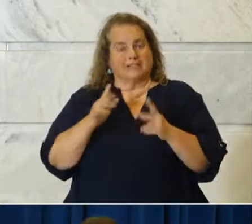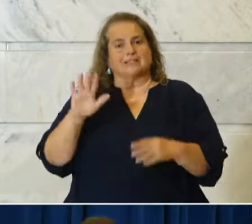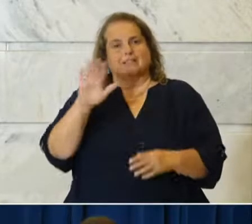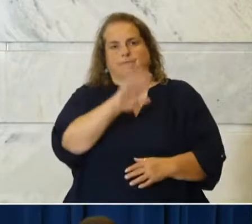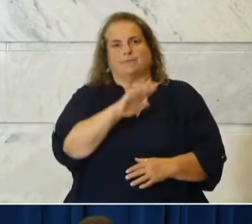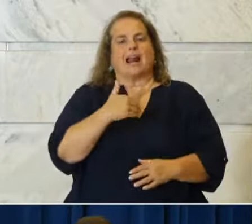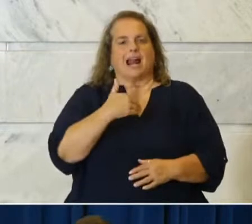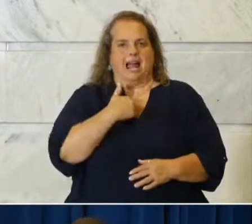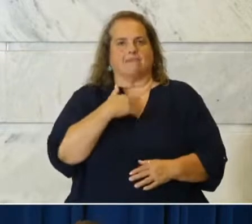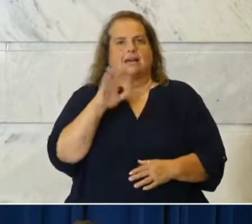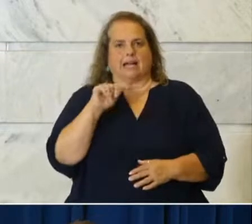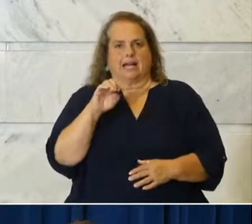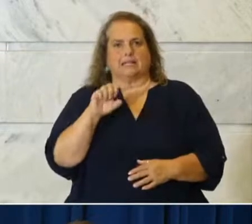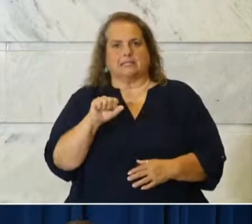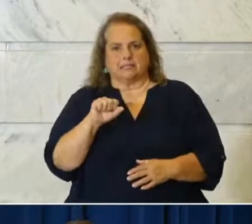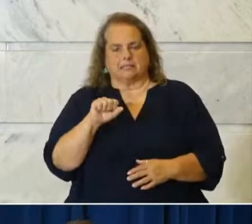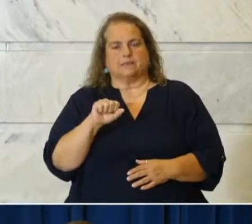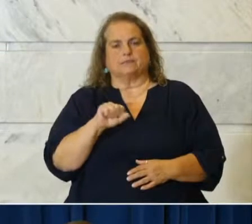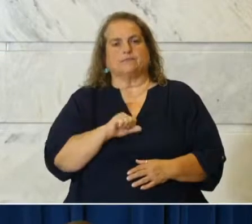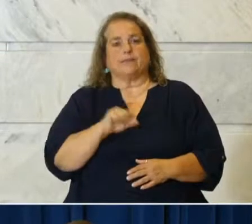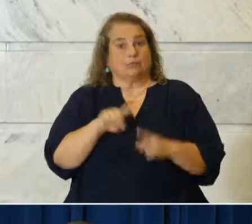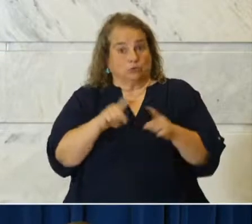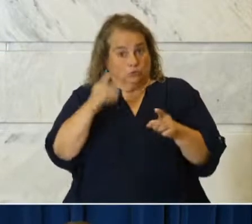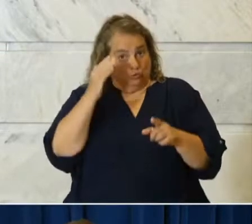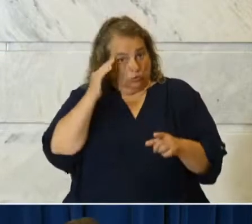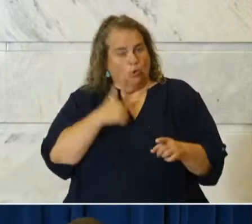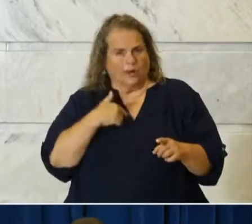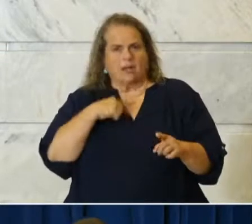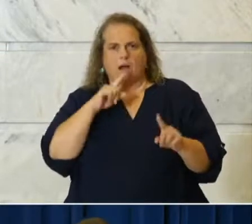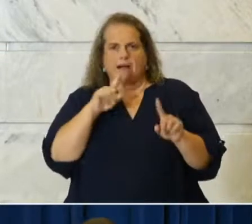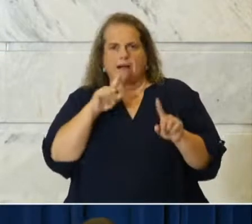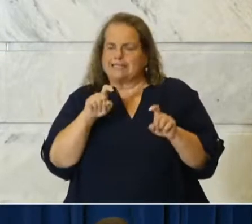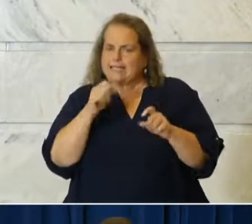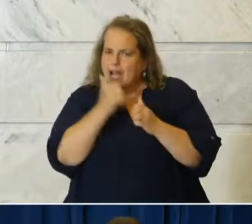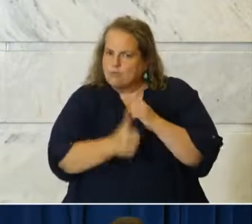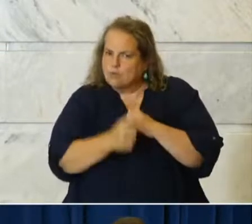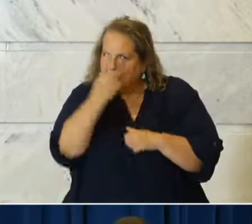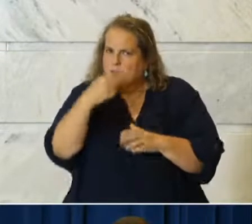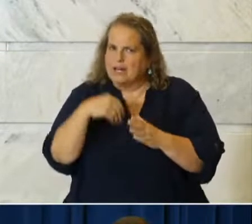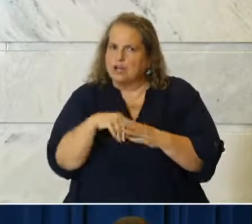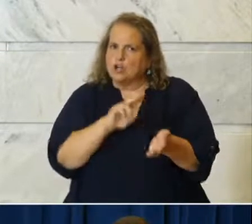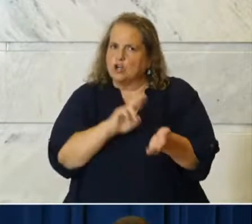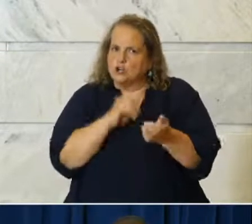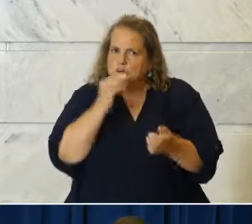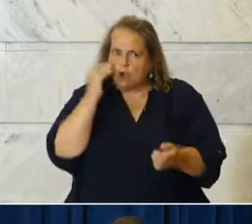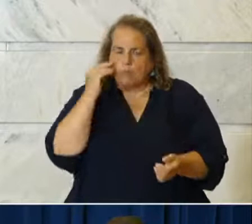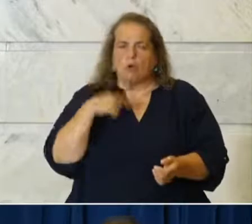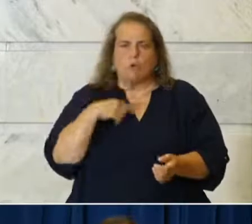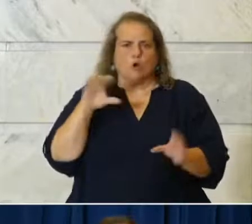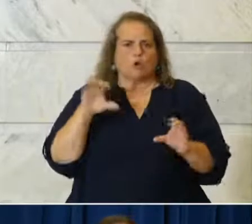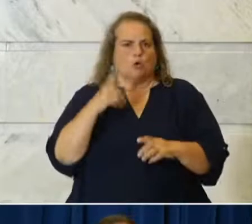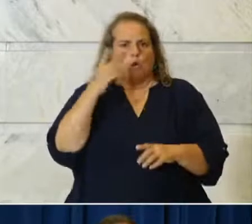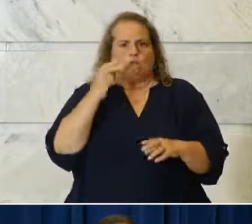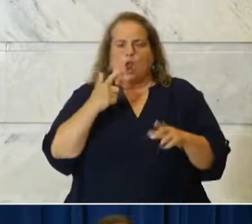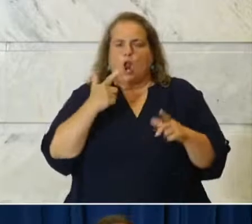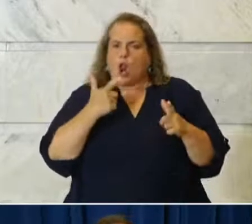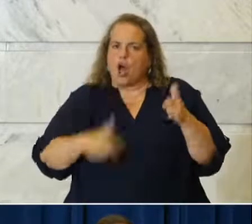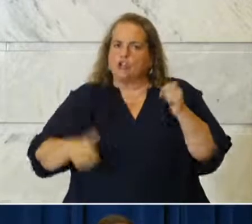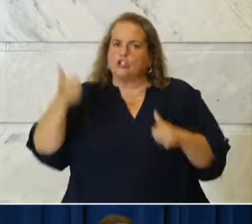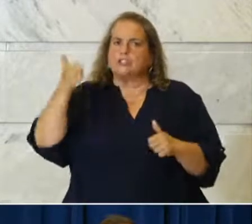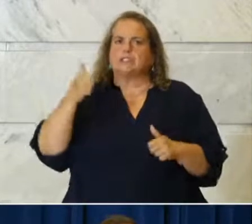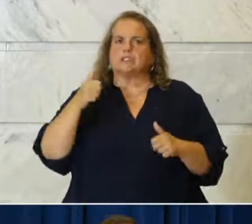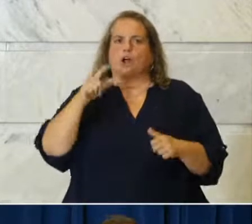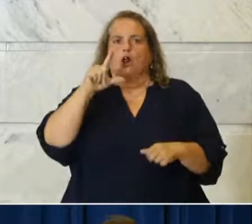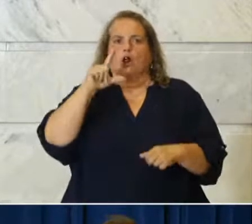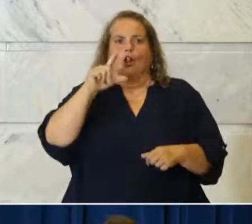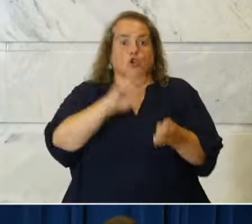these cases. As you know, we are testing everyone in a nursing home. We are doing one of the largest long-term care testing programs in